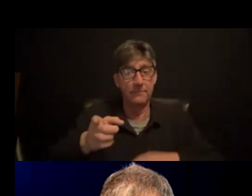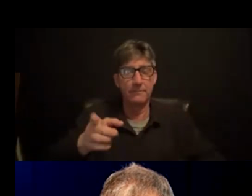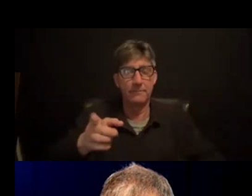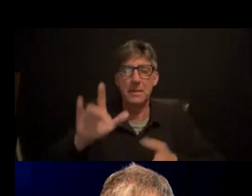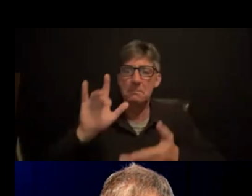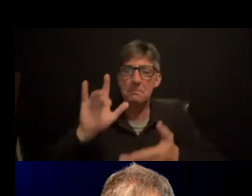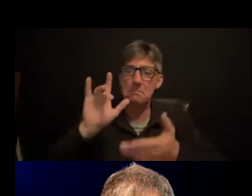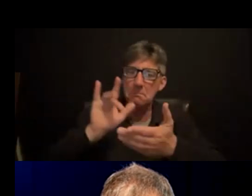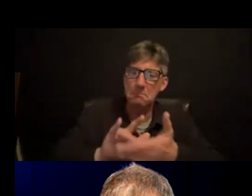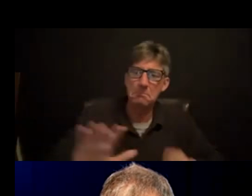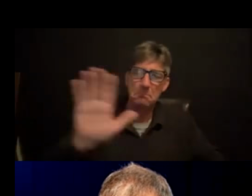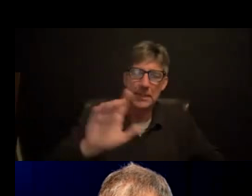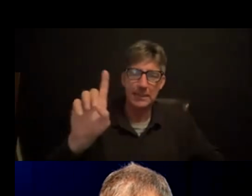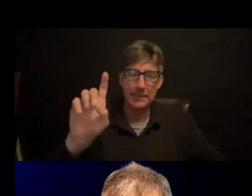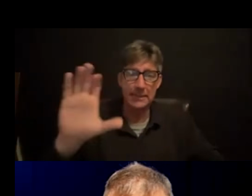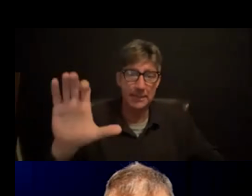mid-December timeframe